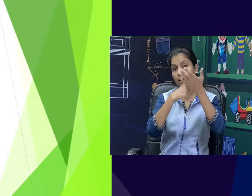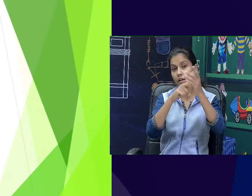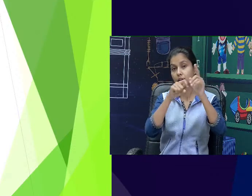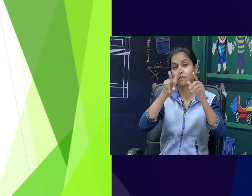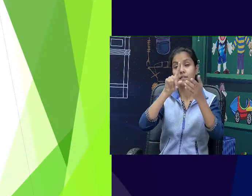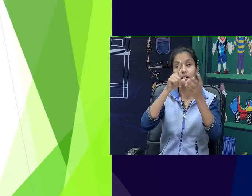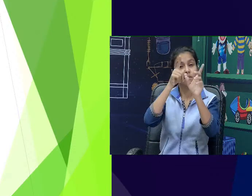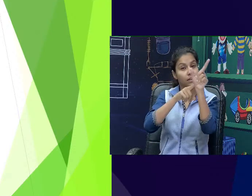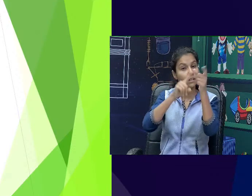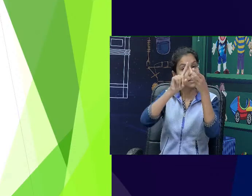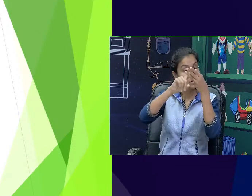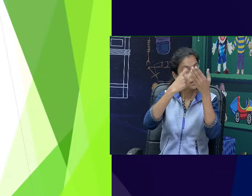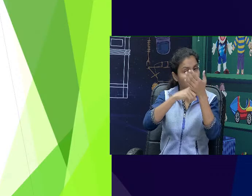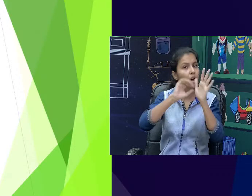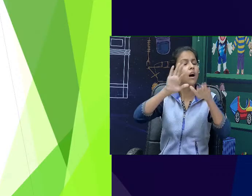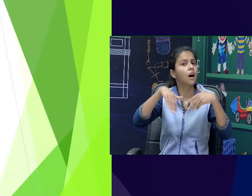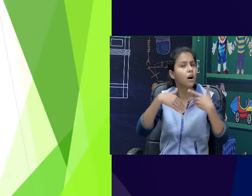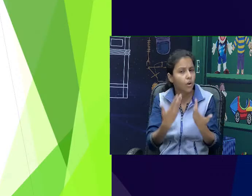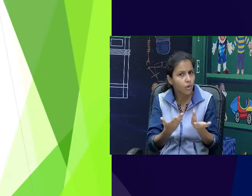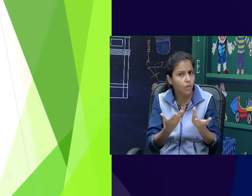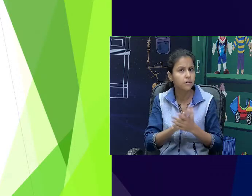him. However,